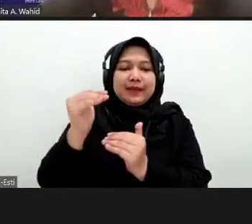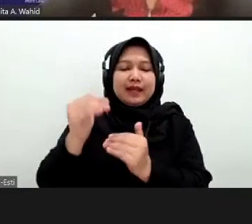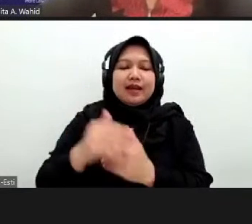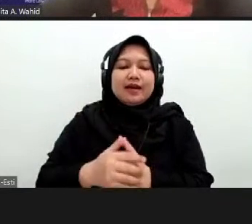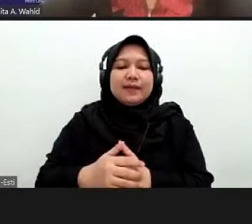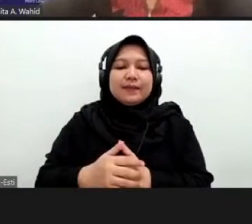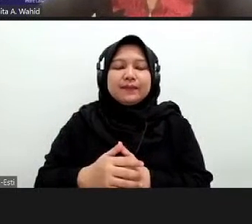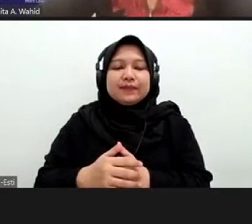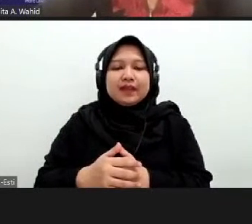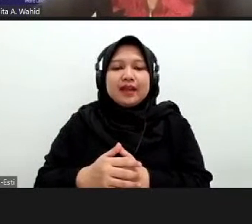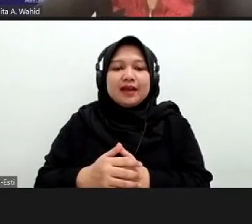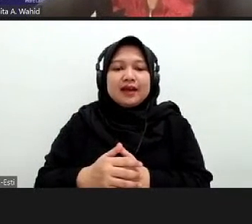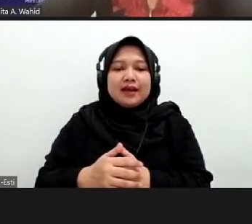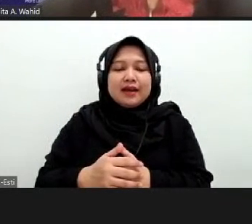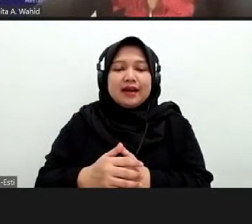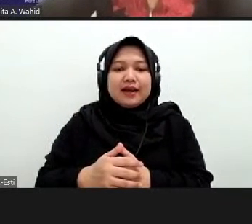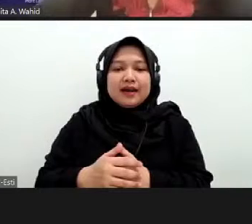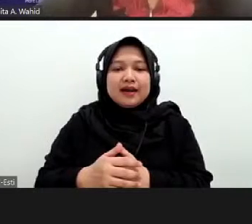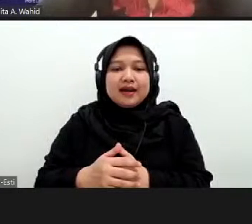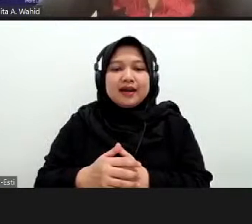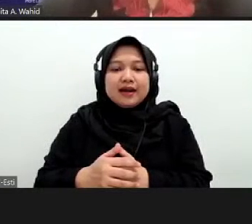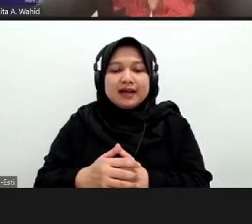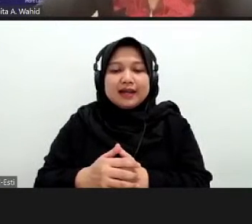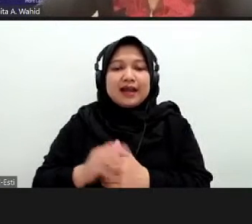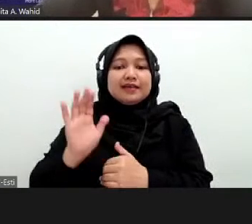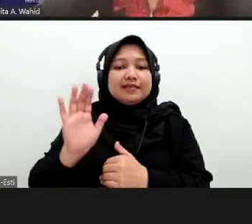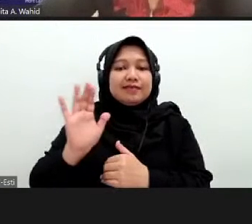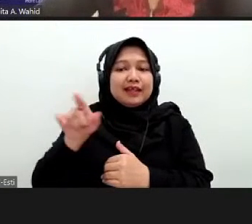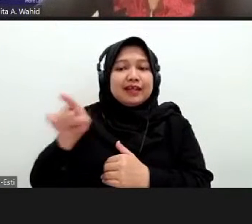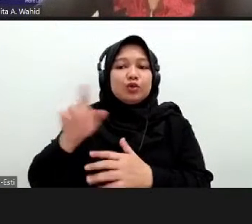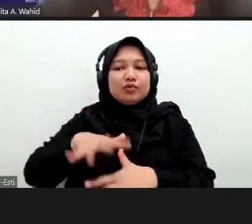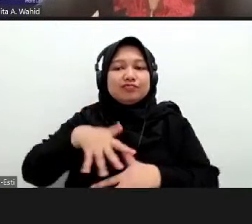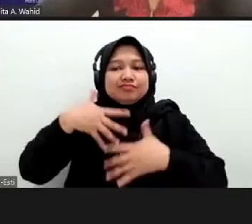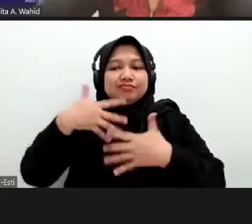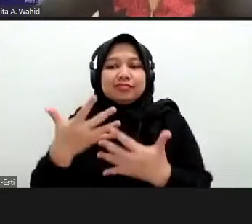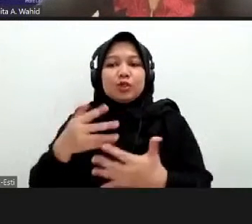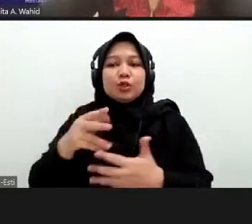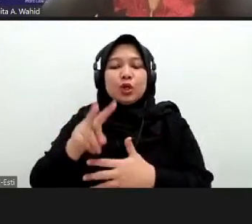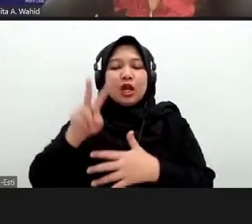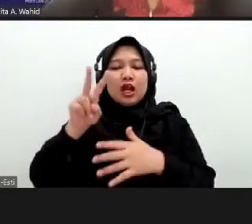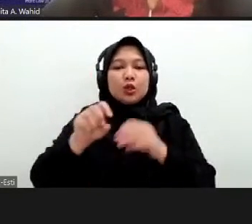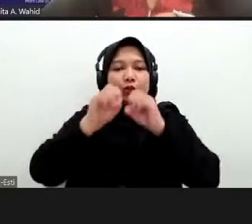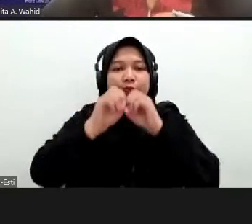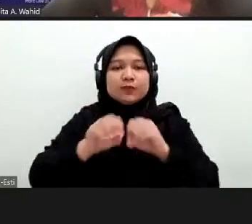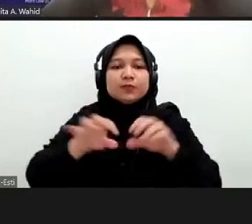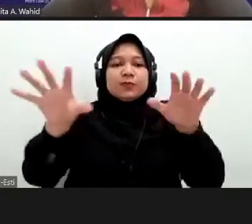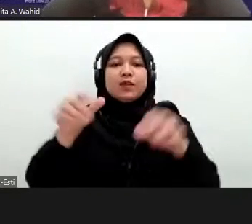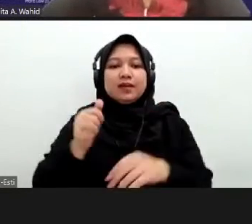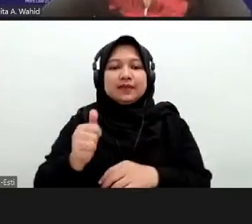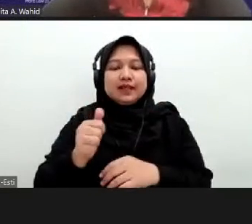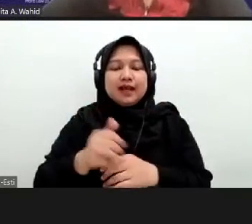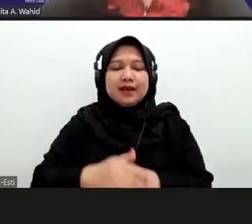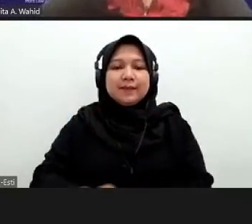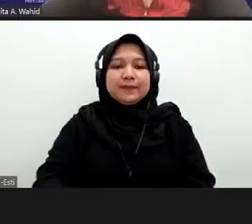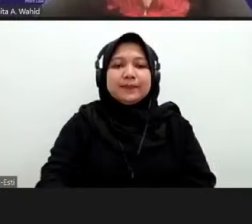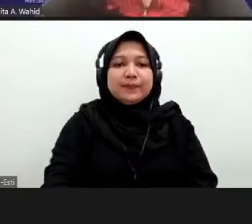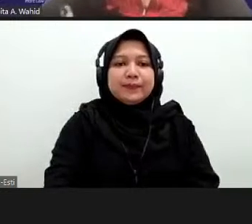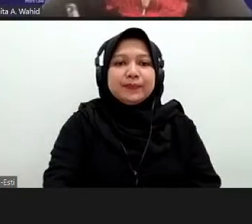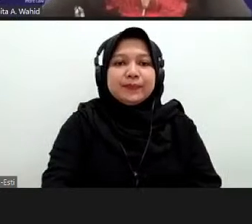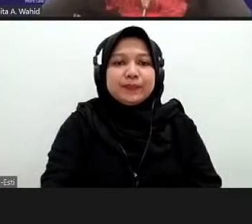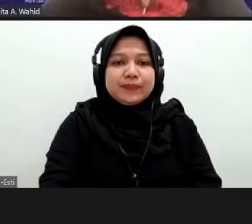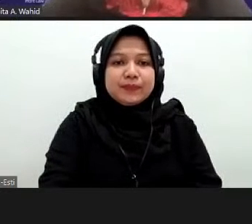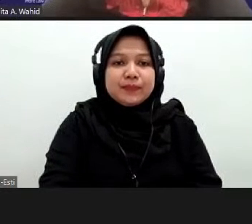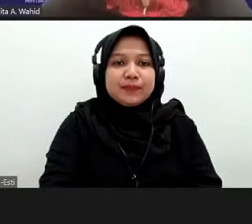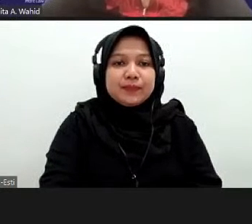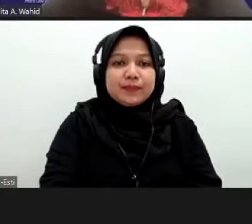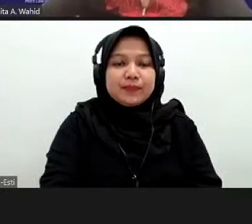their voices need to be raised, need to be echoing to the public too,